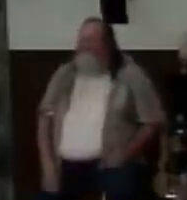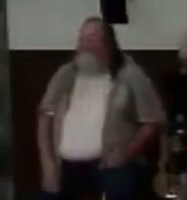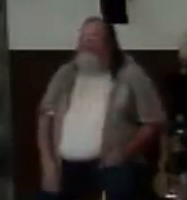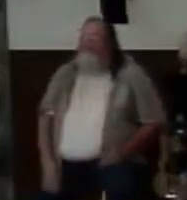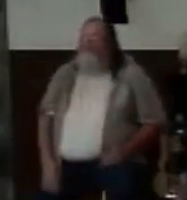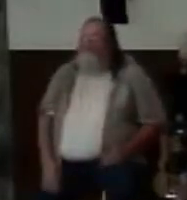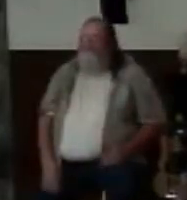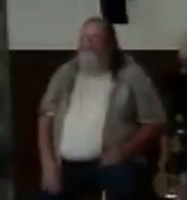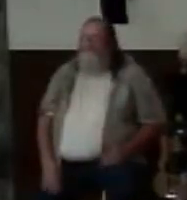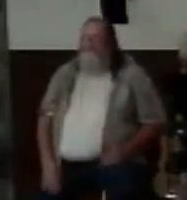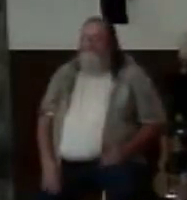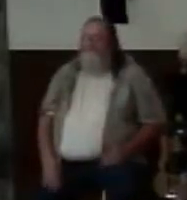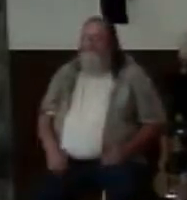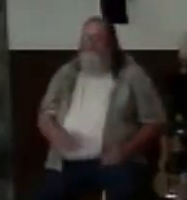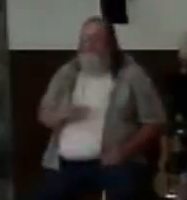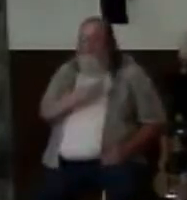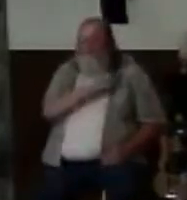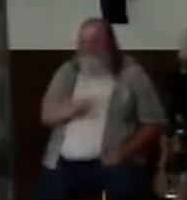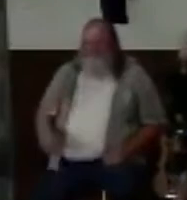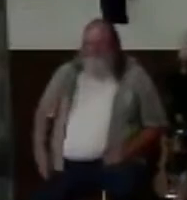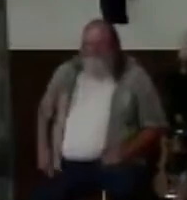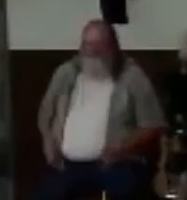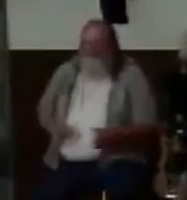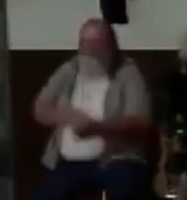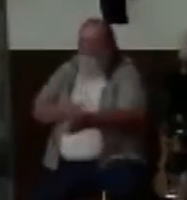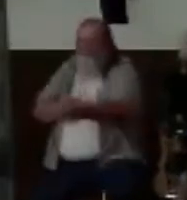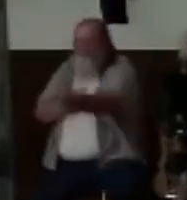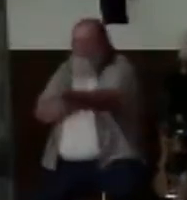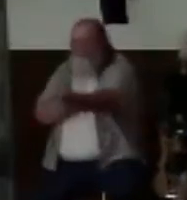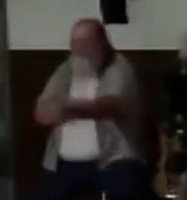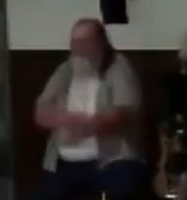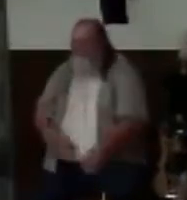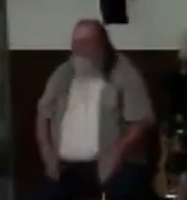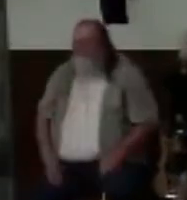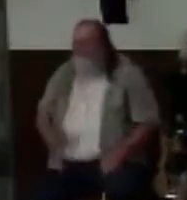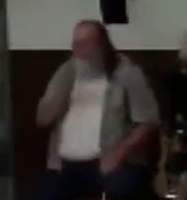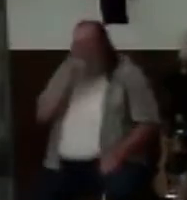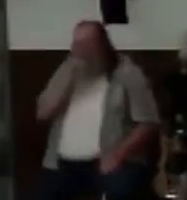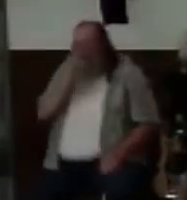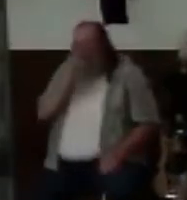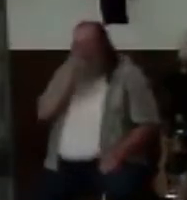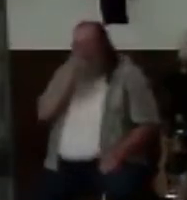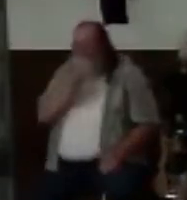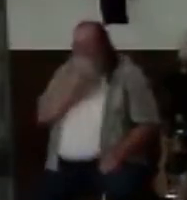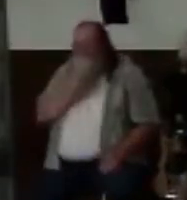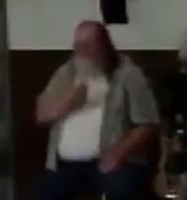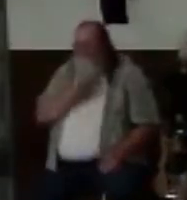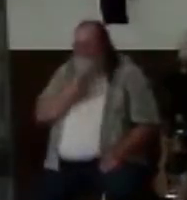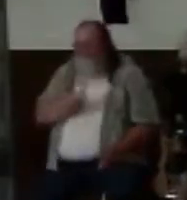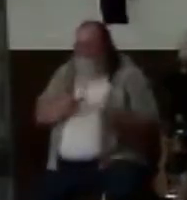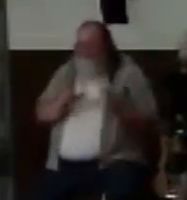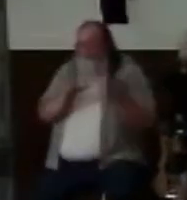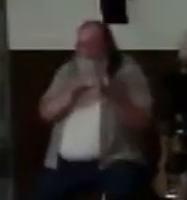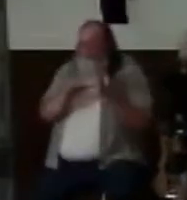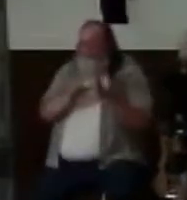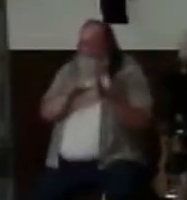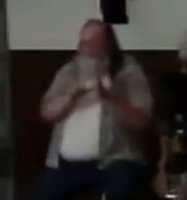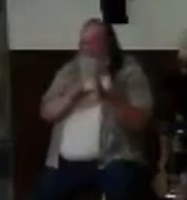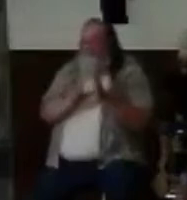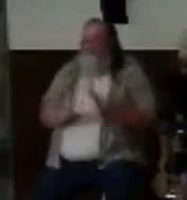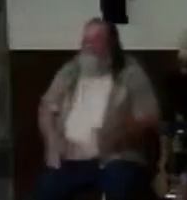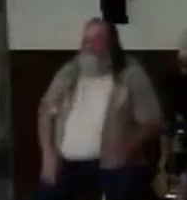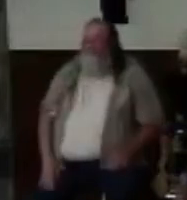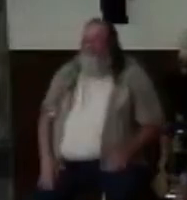Roman government. The leaders would keep the Jewish law. They would keep the people in line. And